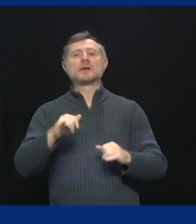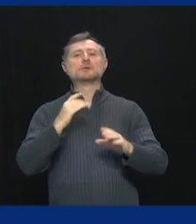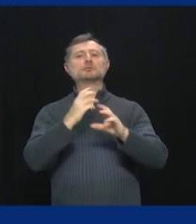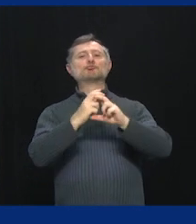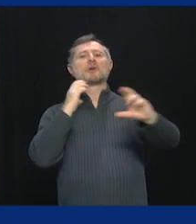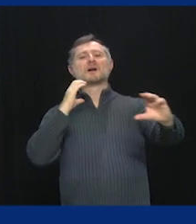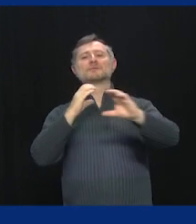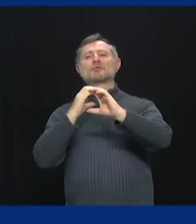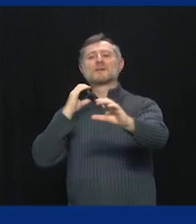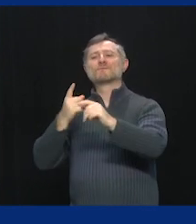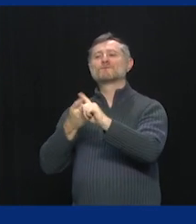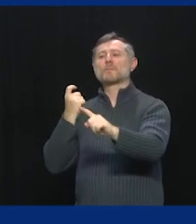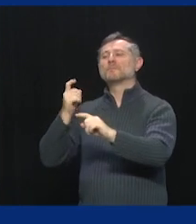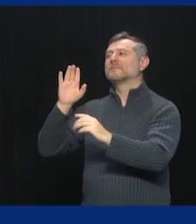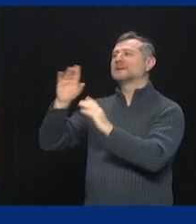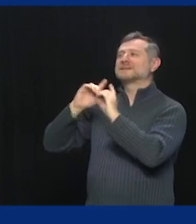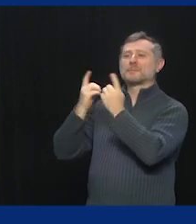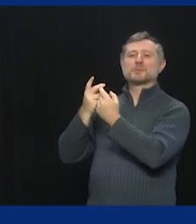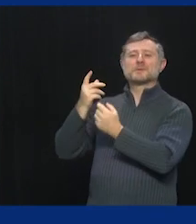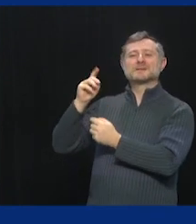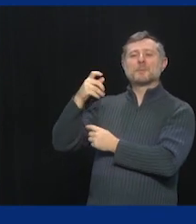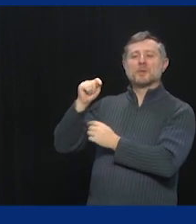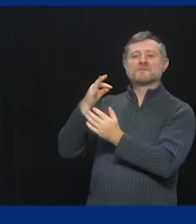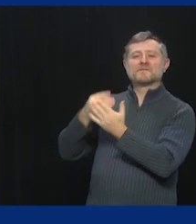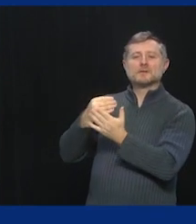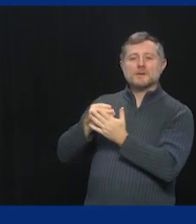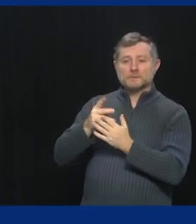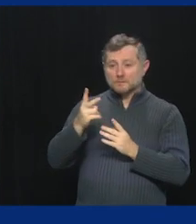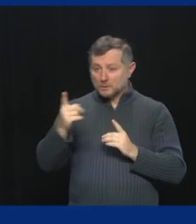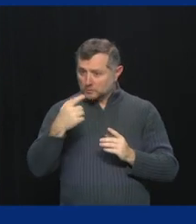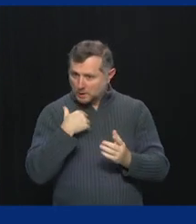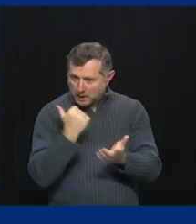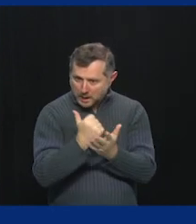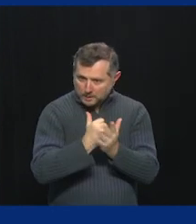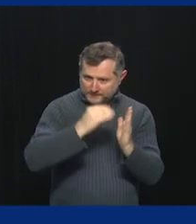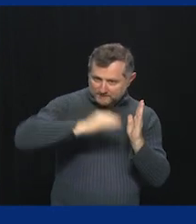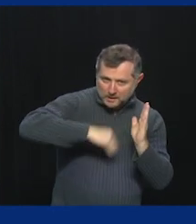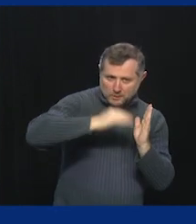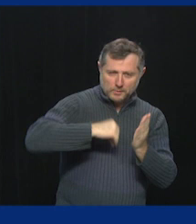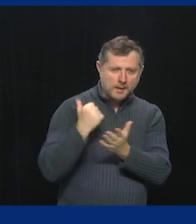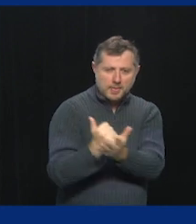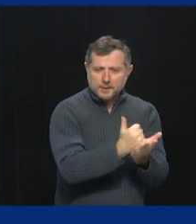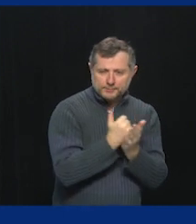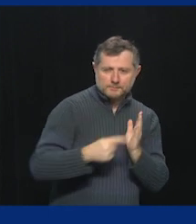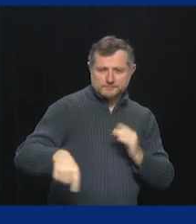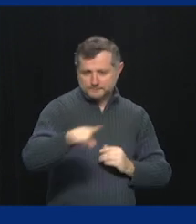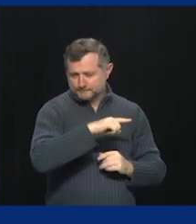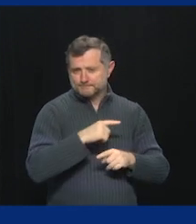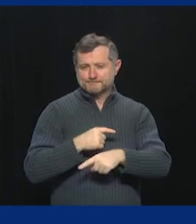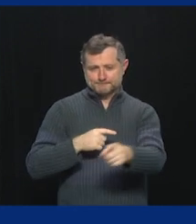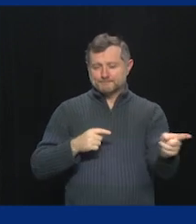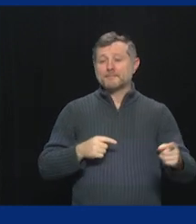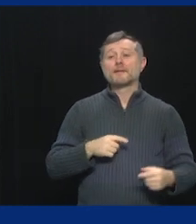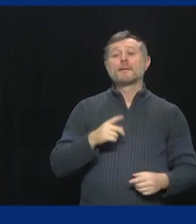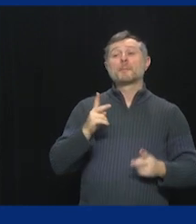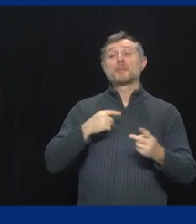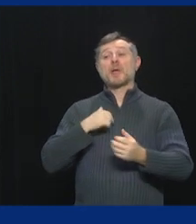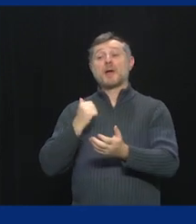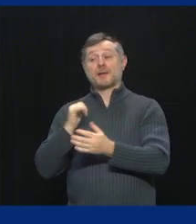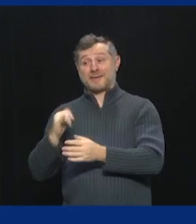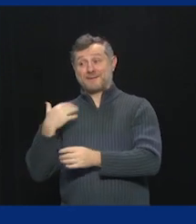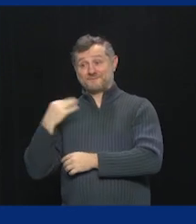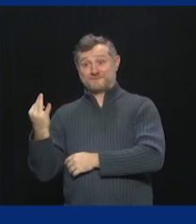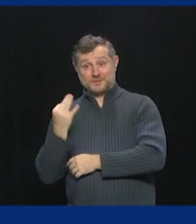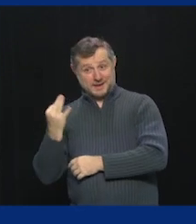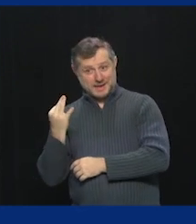of Financial Services to make sure there were people on the ground to help them. There were 50 people lined up, the people I just met the day before. I said, I told you I